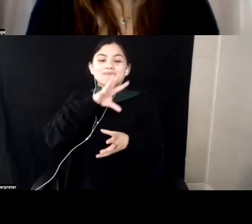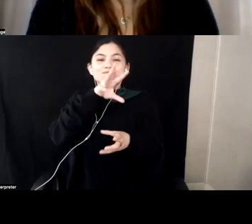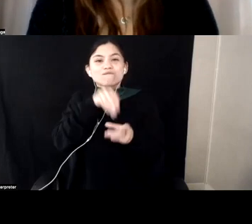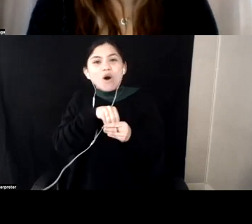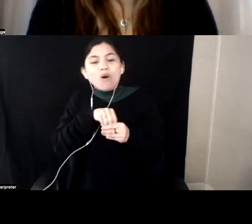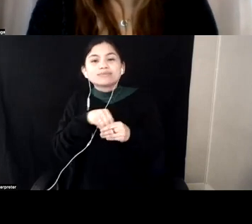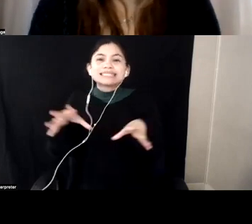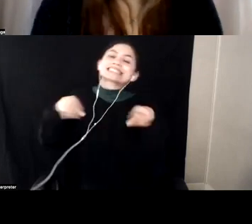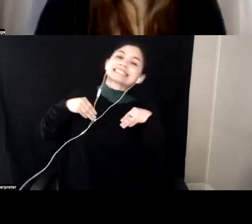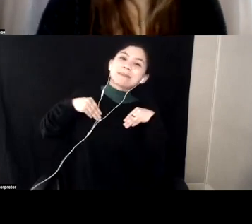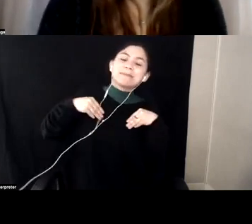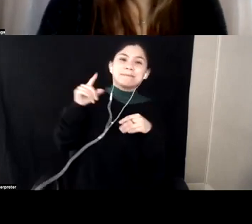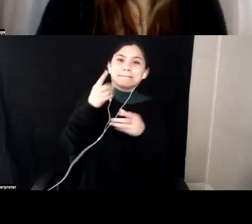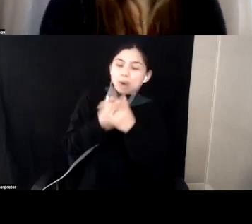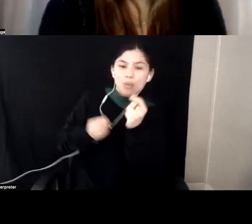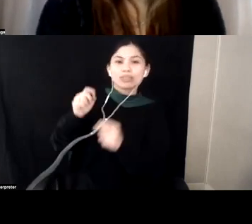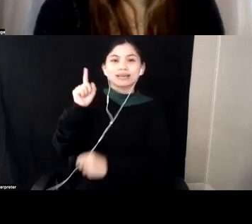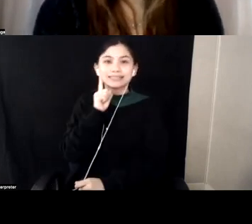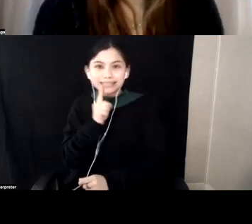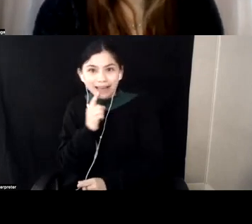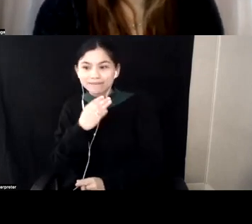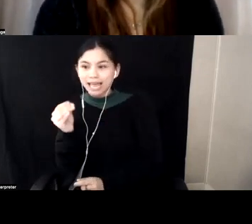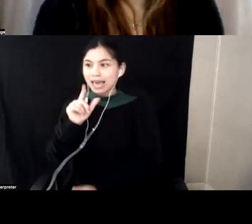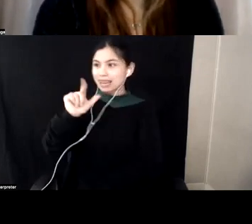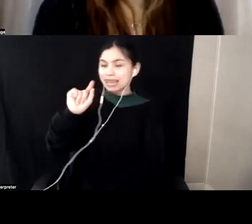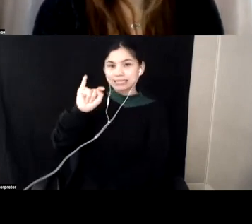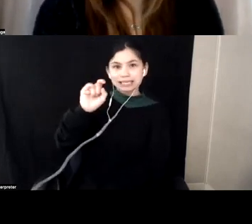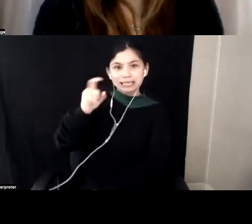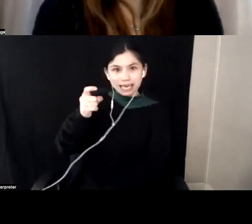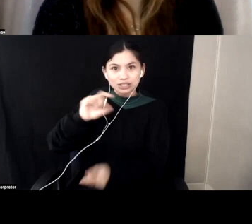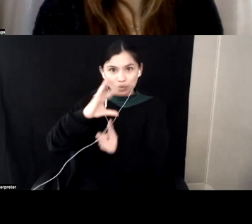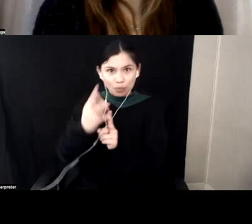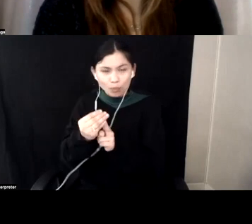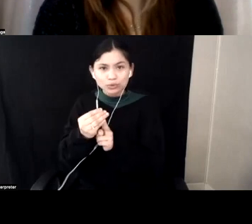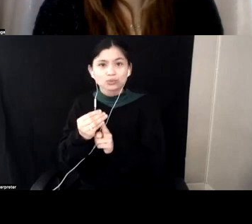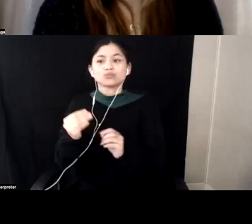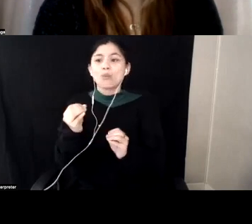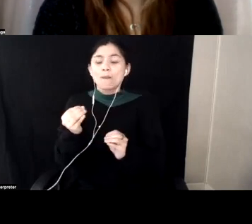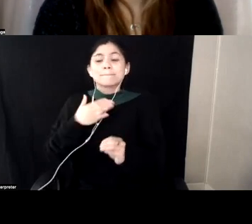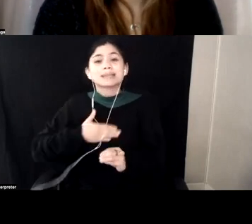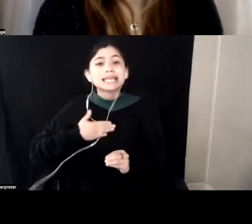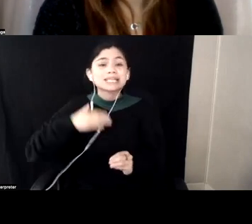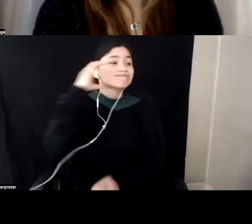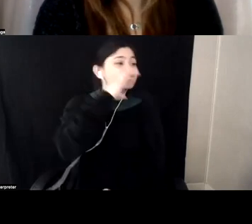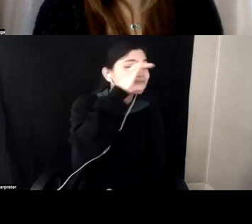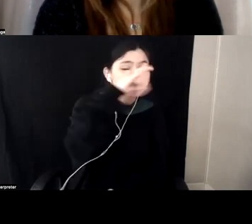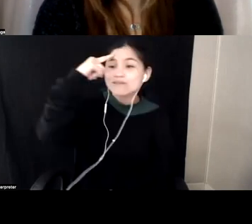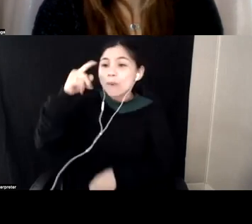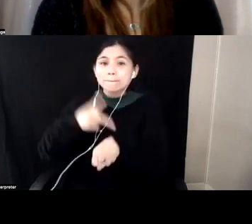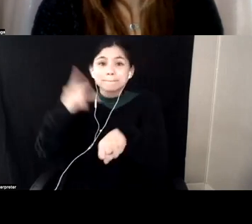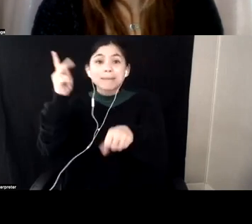Hispanic cultures. So seek bilingual and culturally inclusive